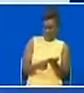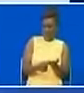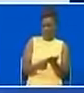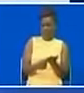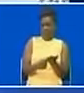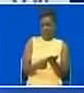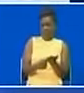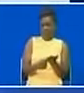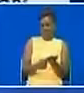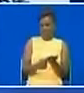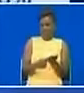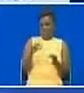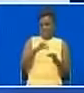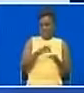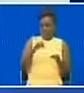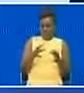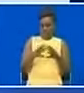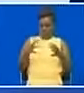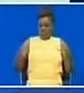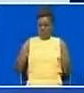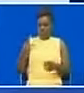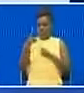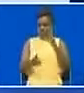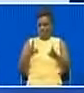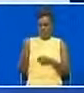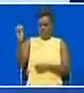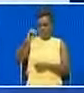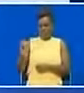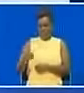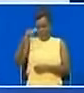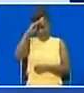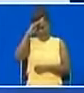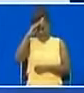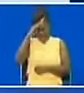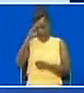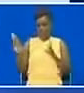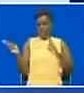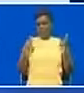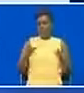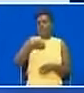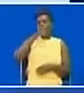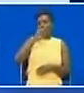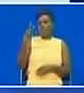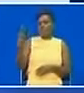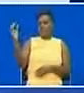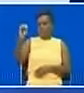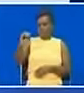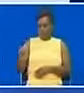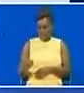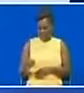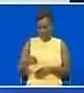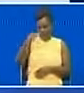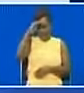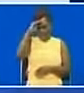Tanzania. Mainstream spirits grew by 22%, premium beer by 2%, and ready-to-drink by 3%. Mainstream beer was